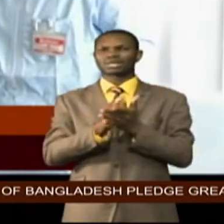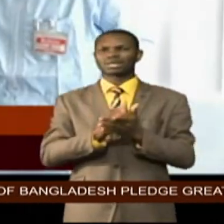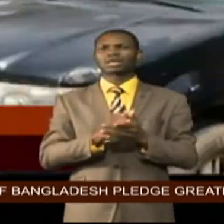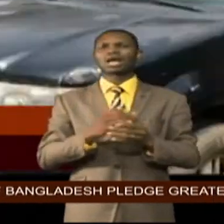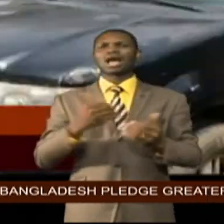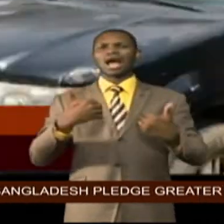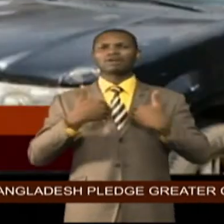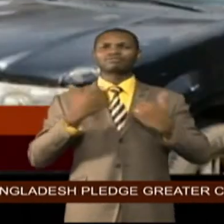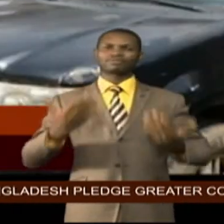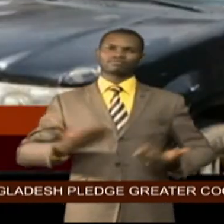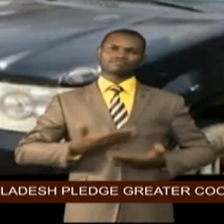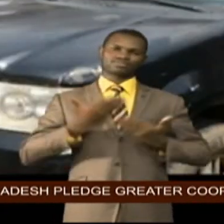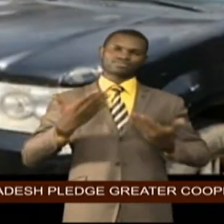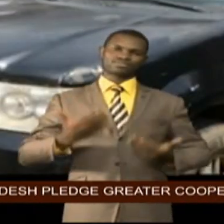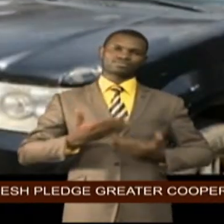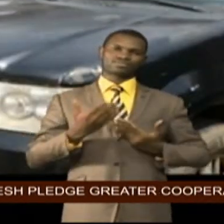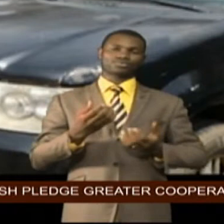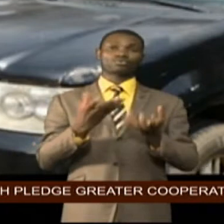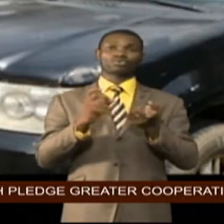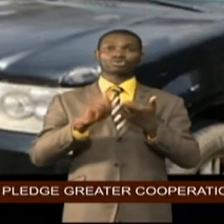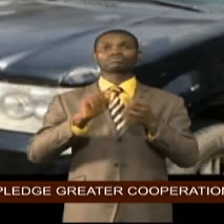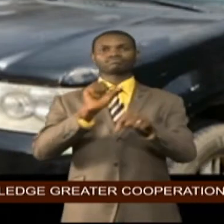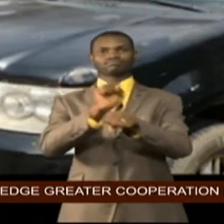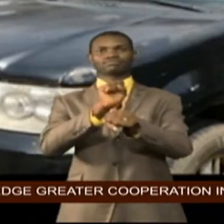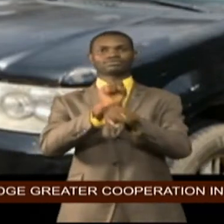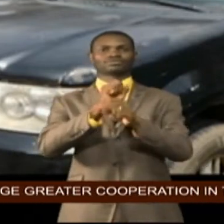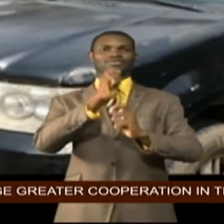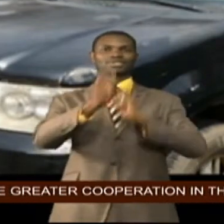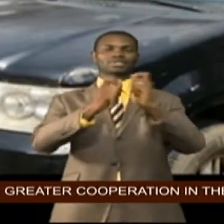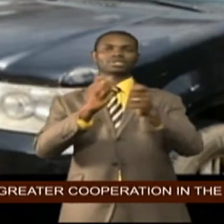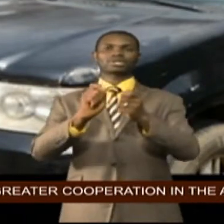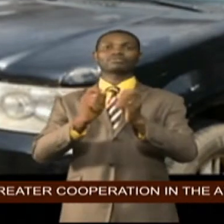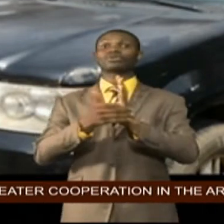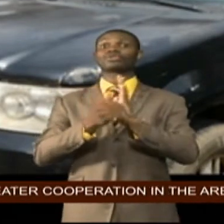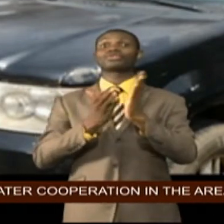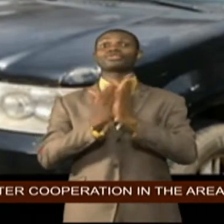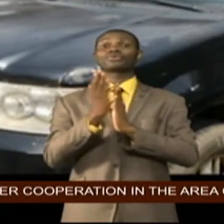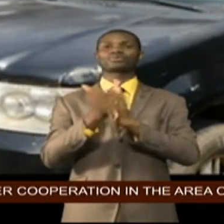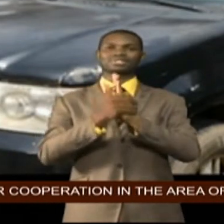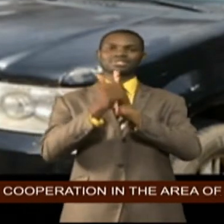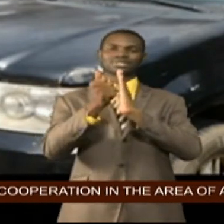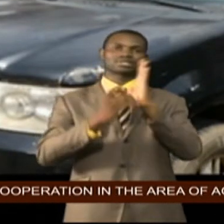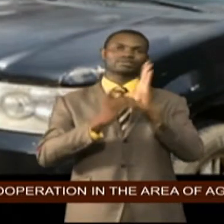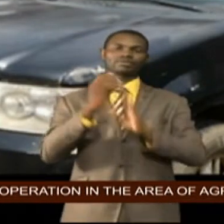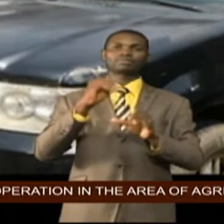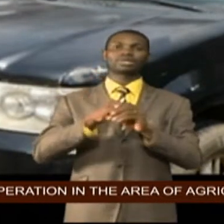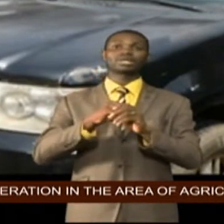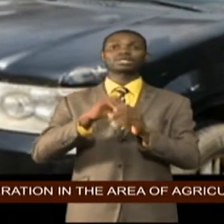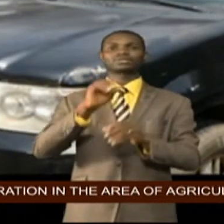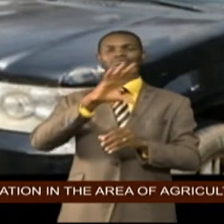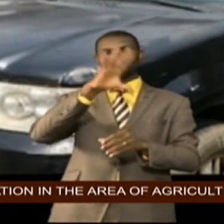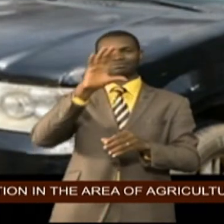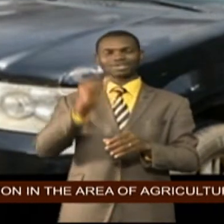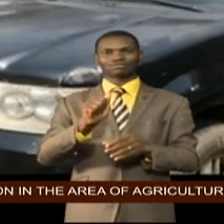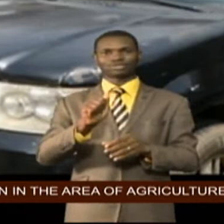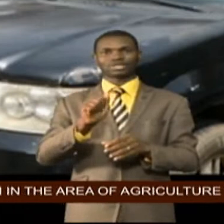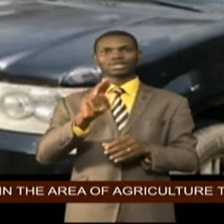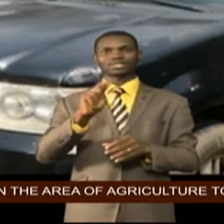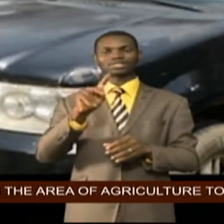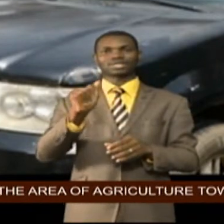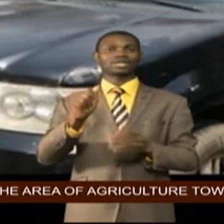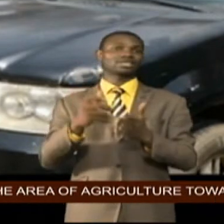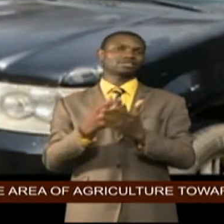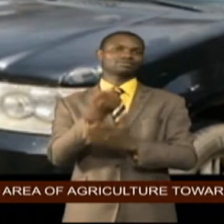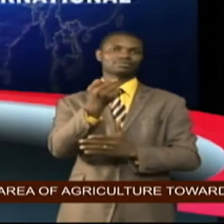to do more in promoting job creation through skills development in Nigeria. In Abuja, Onengie Fineface,